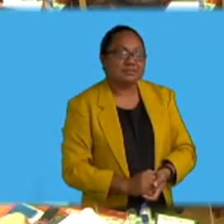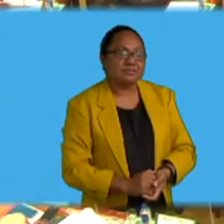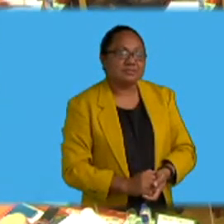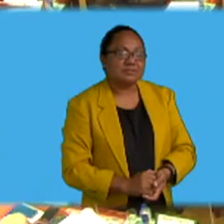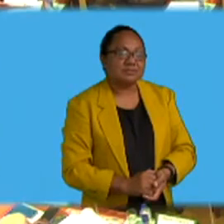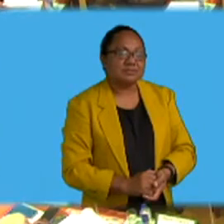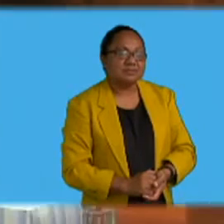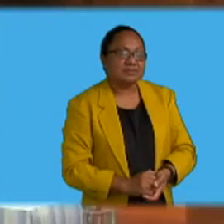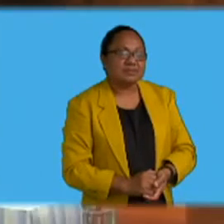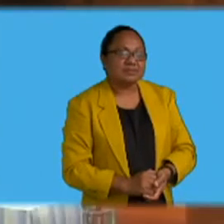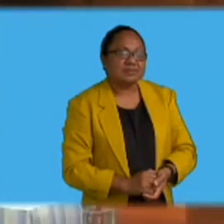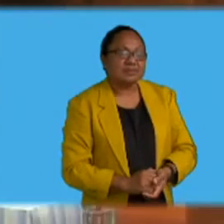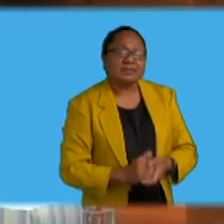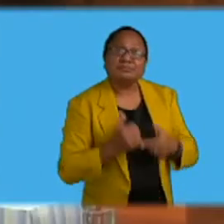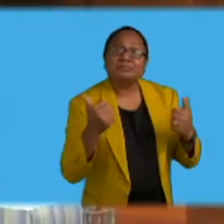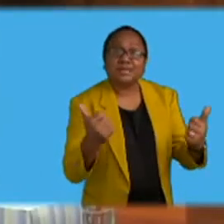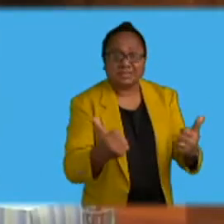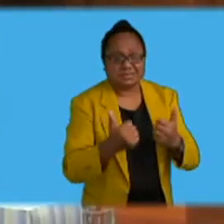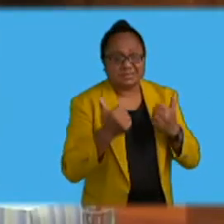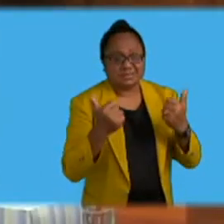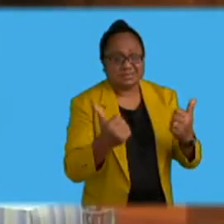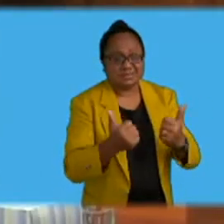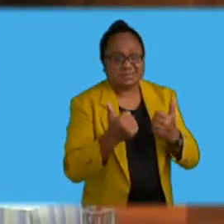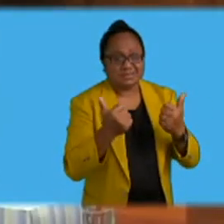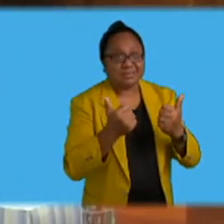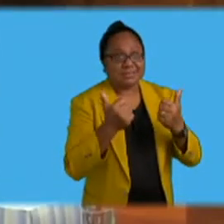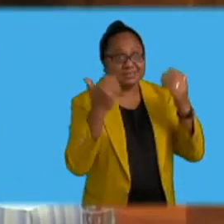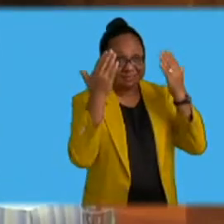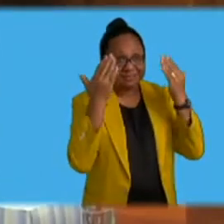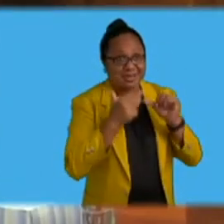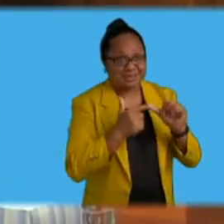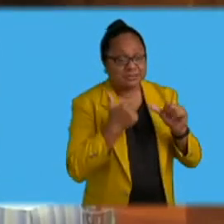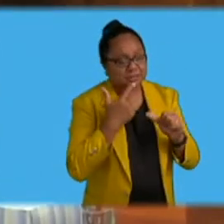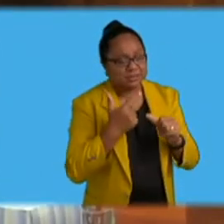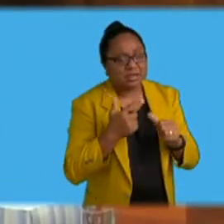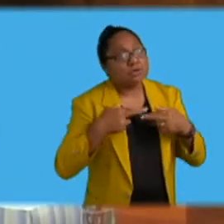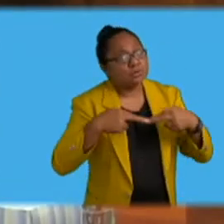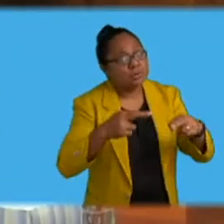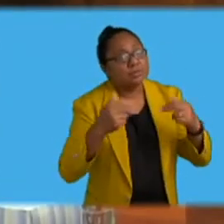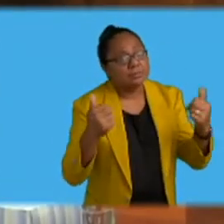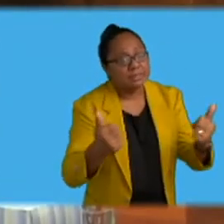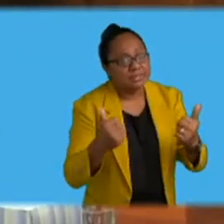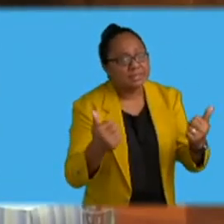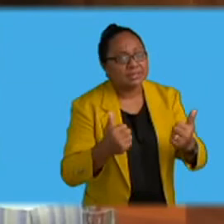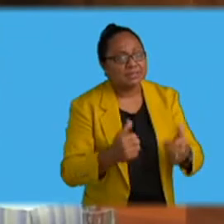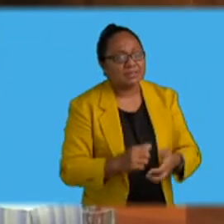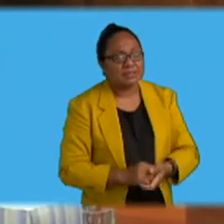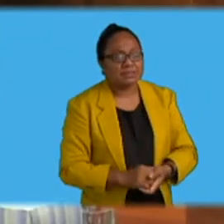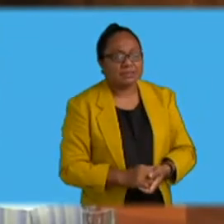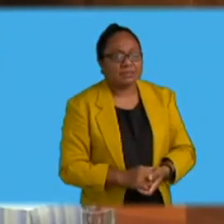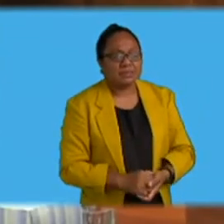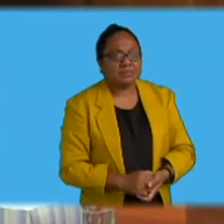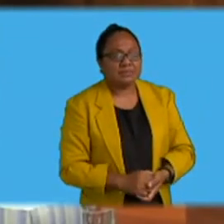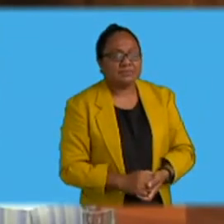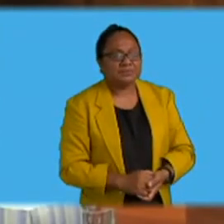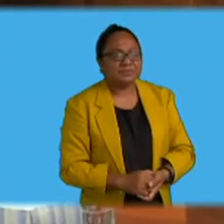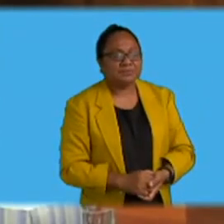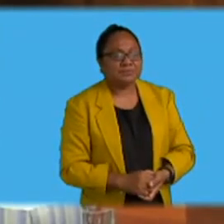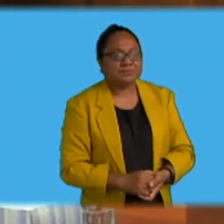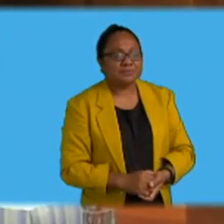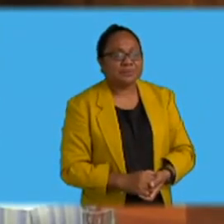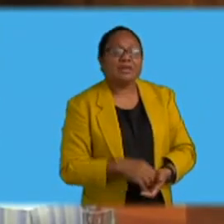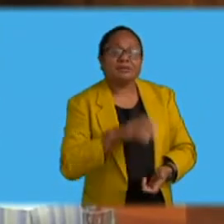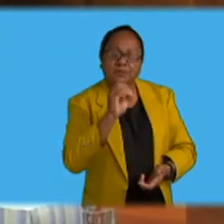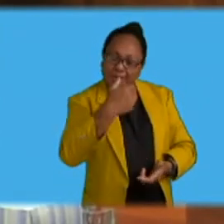There are so many roads that supposed to need not all the roads in this country. And I rule